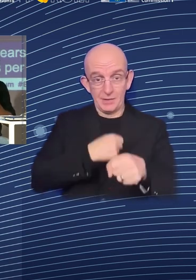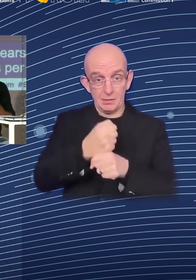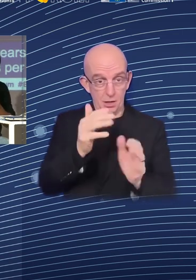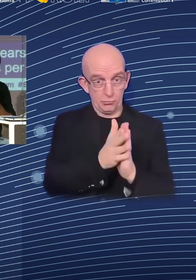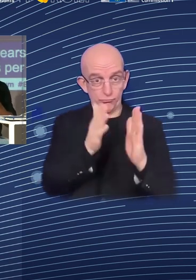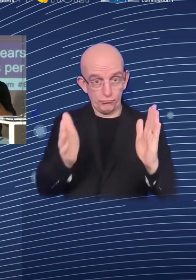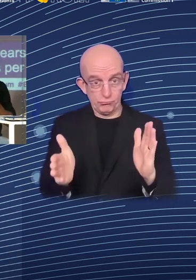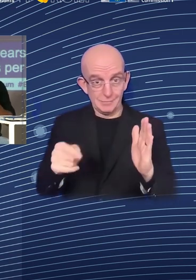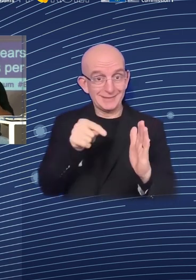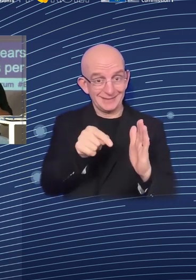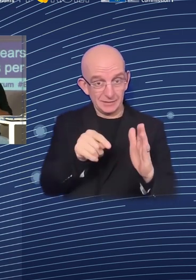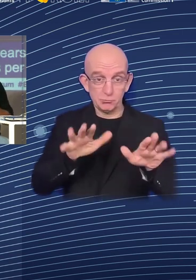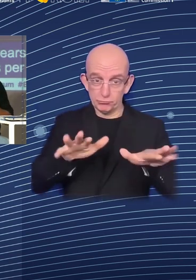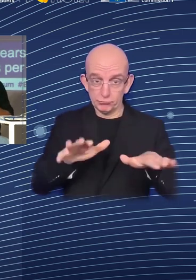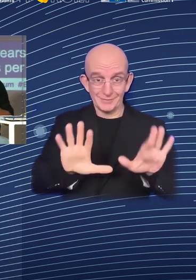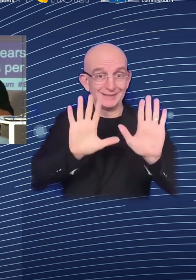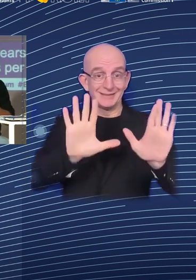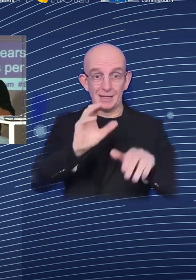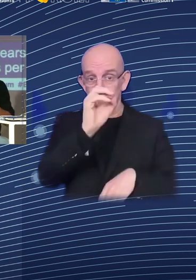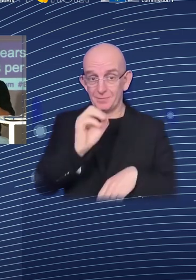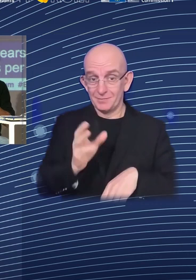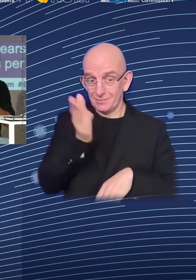year, around